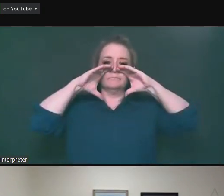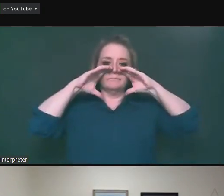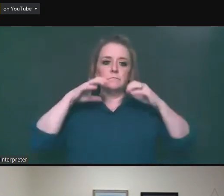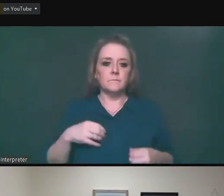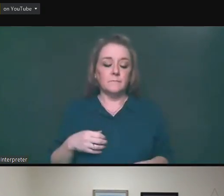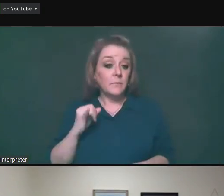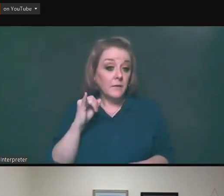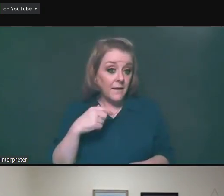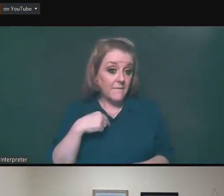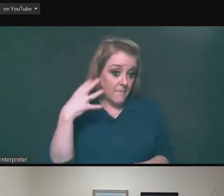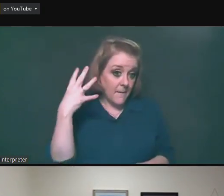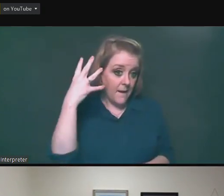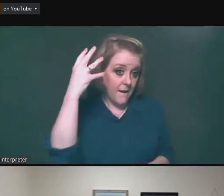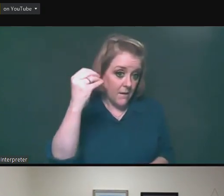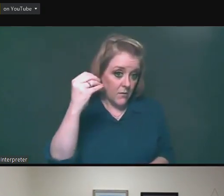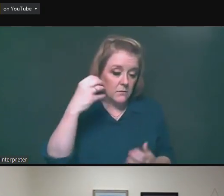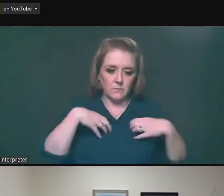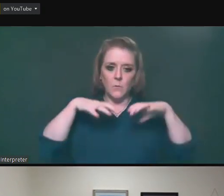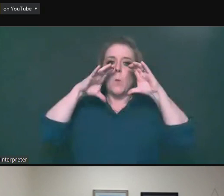out.